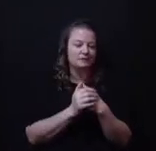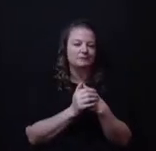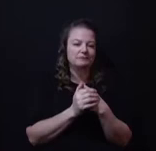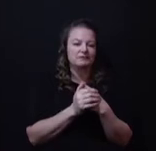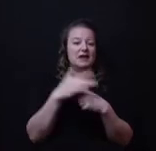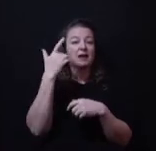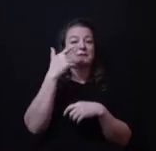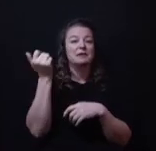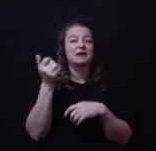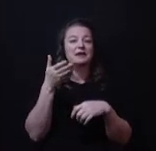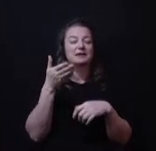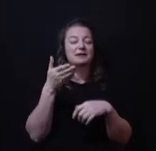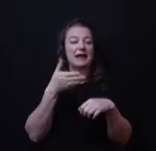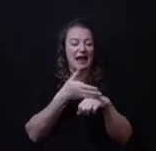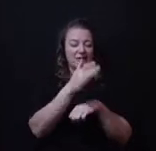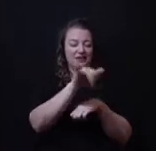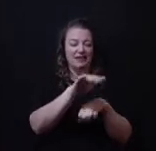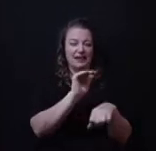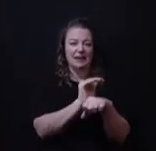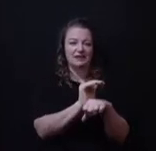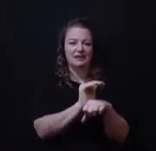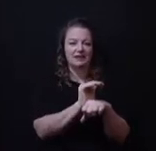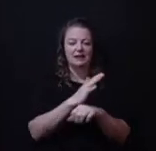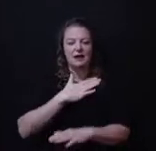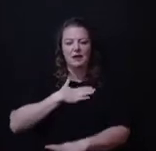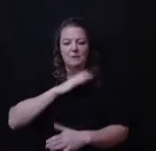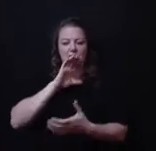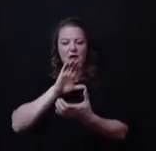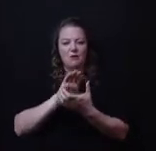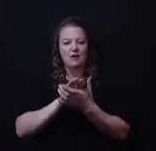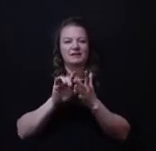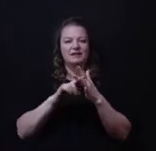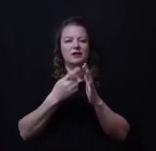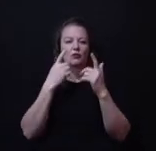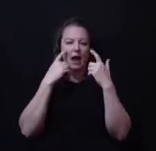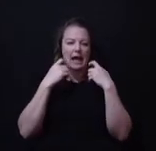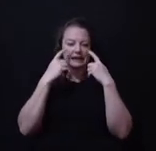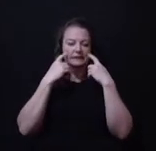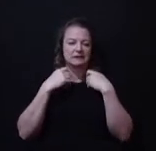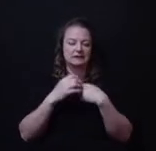Because halfway through that evening, my wife started crying.